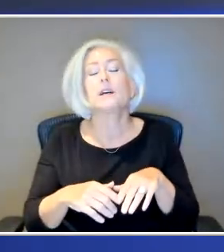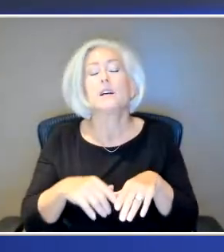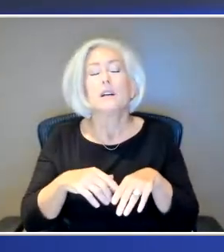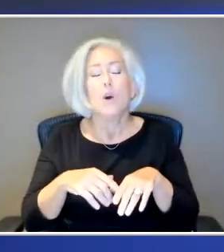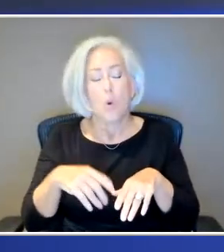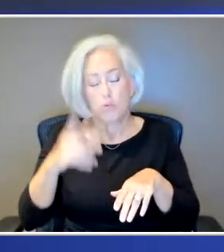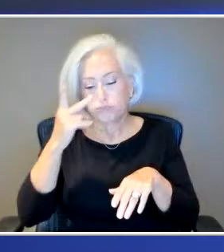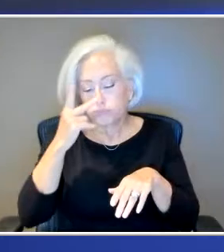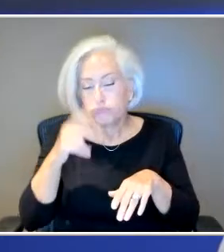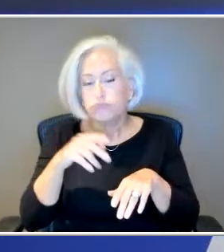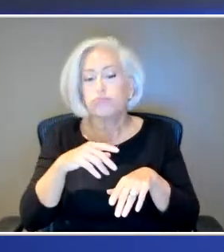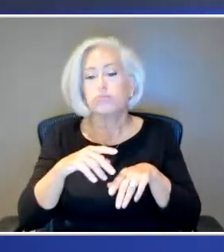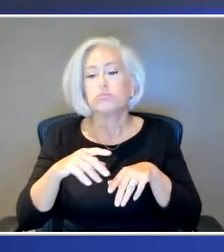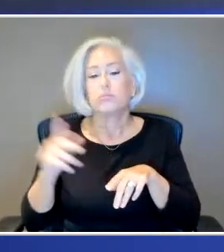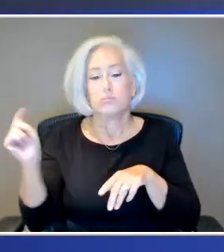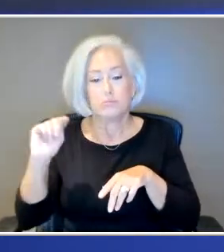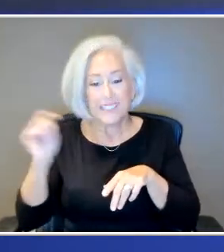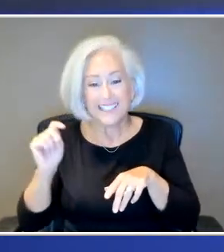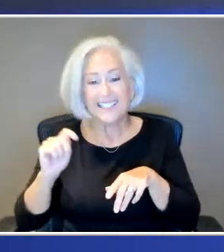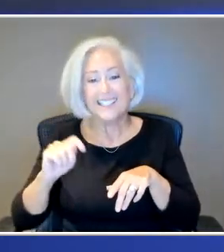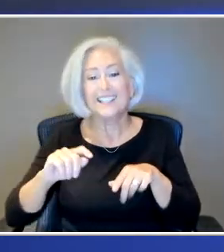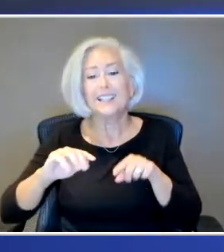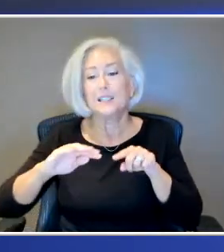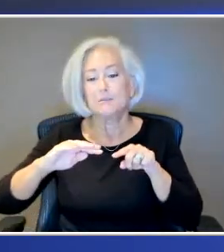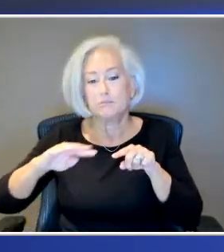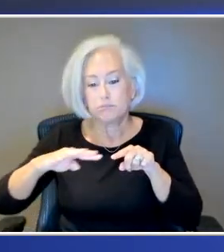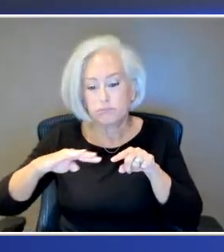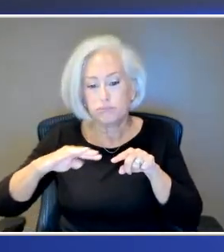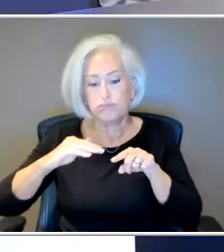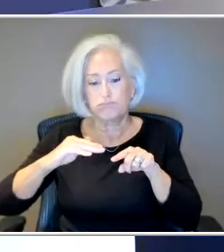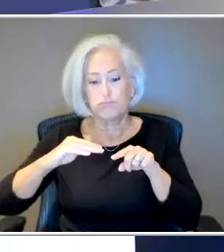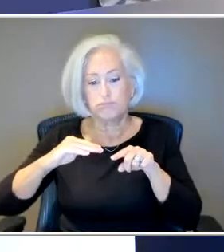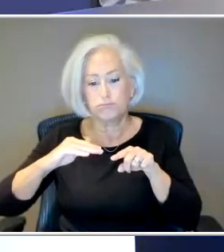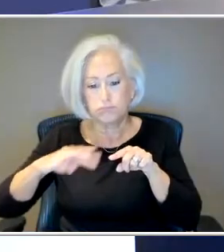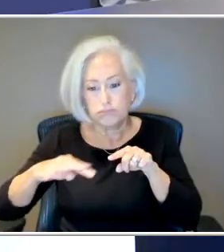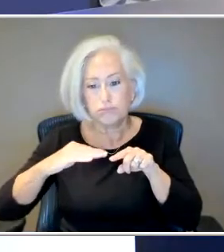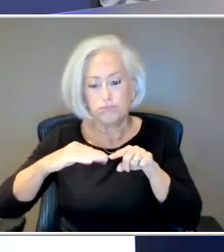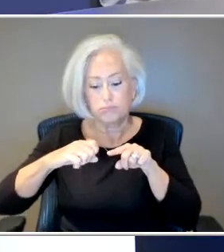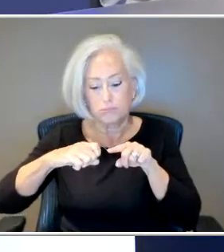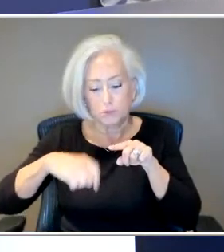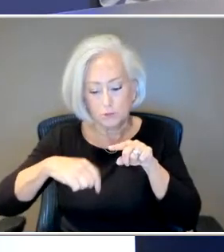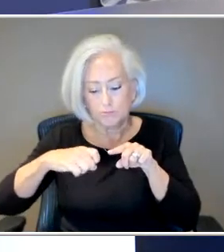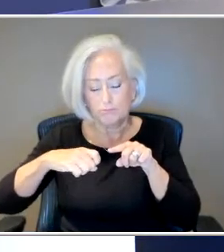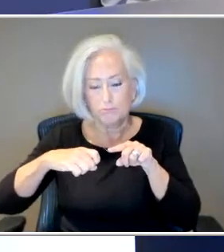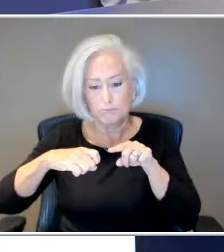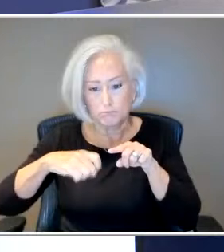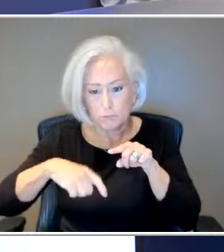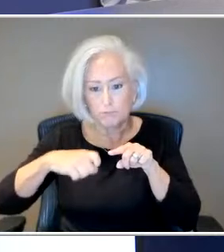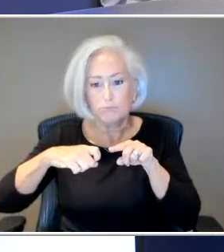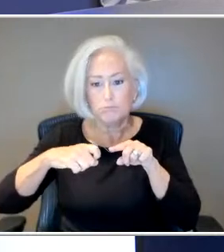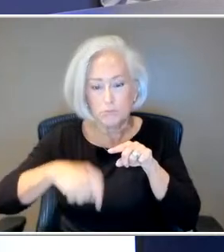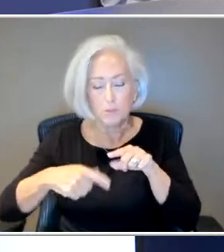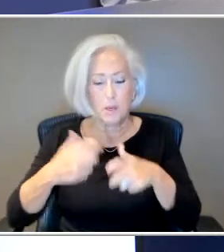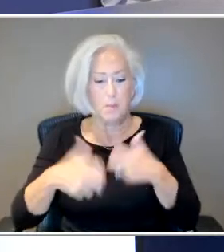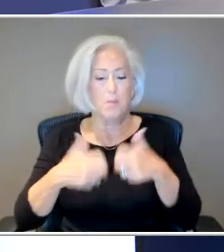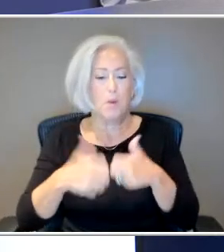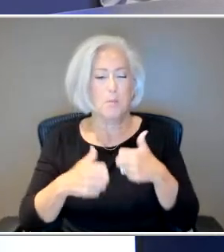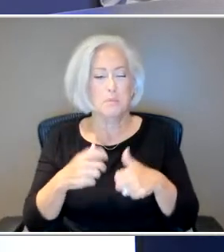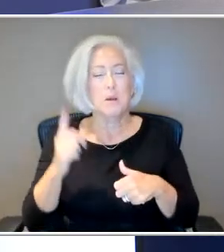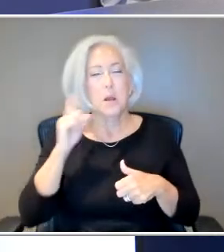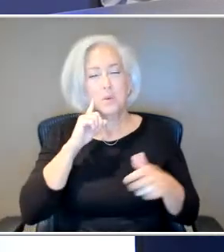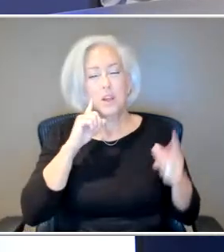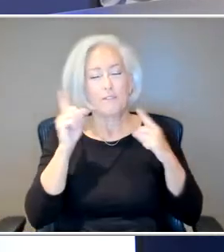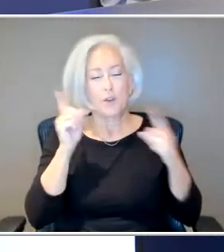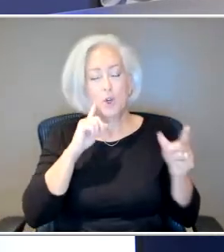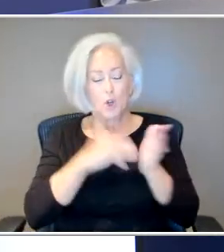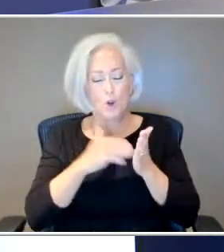prostate or prostate enlargement, depending on how you phrase it. And that's, yeah, the urinary issues are something we've heard a lot from the patients that you've introduced us